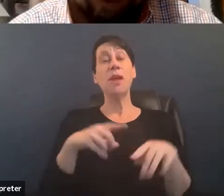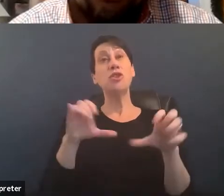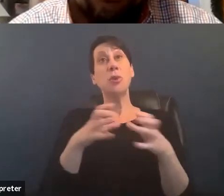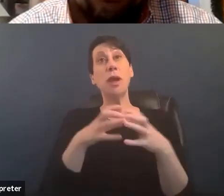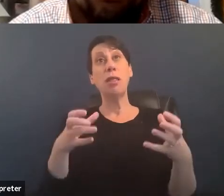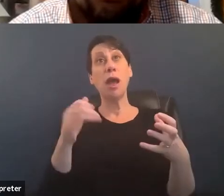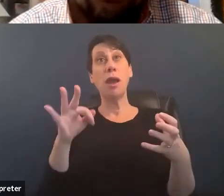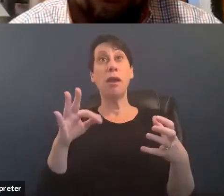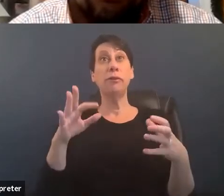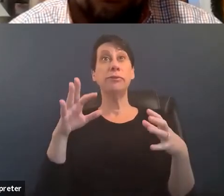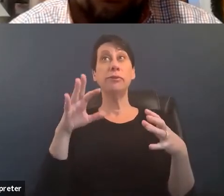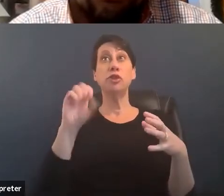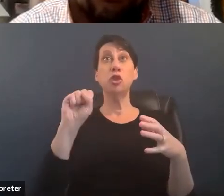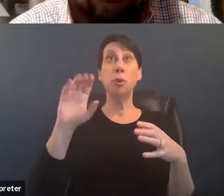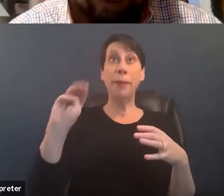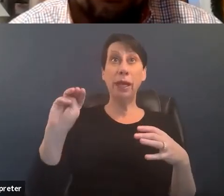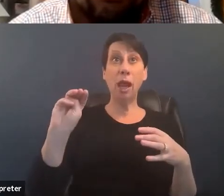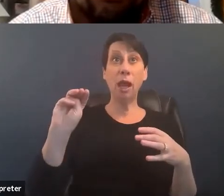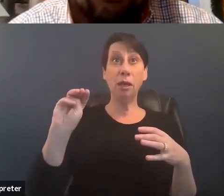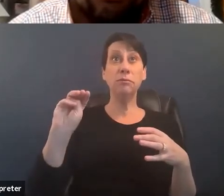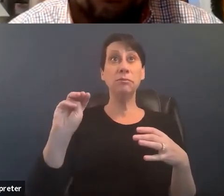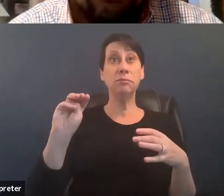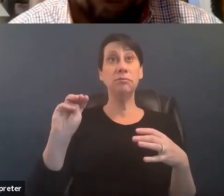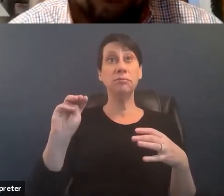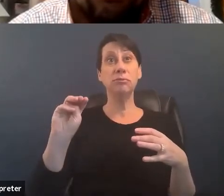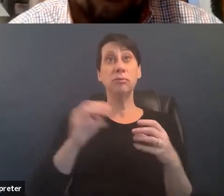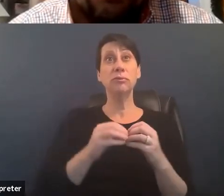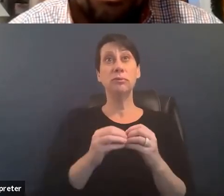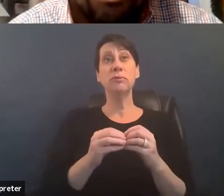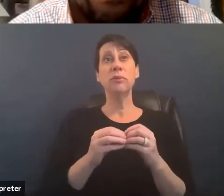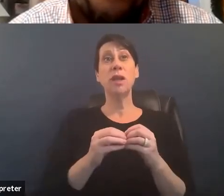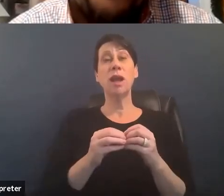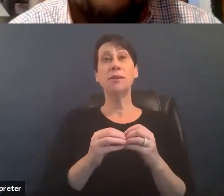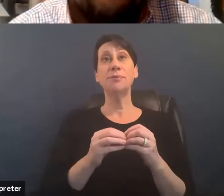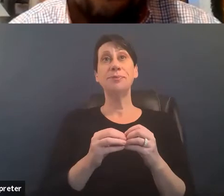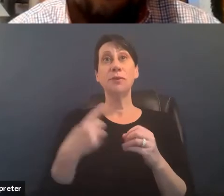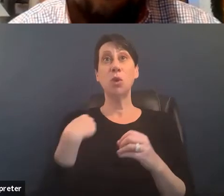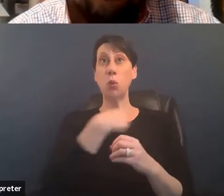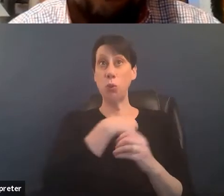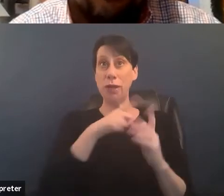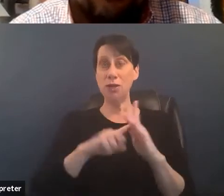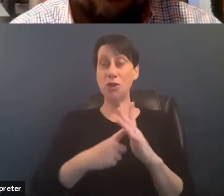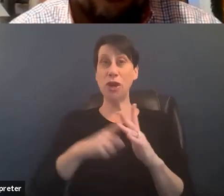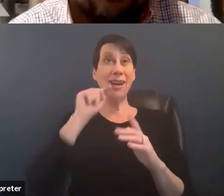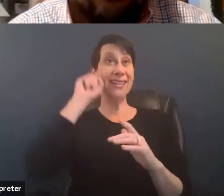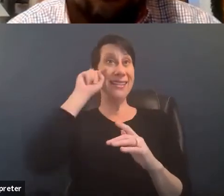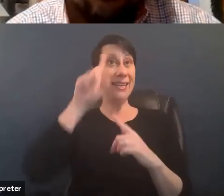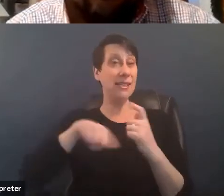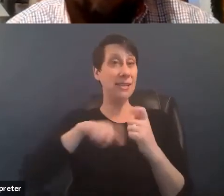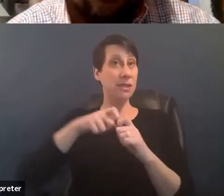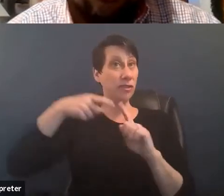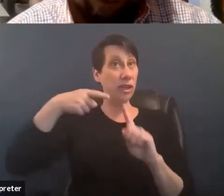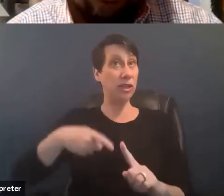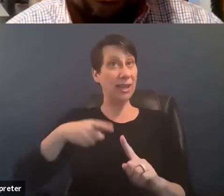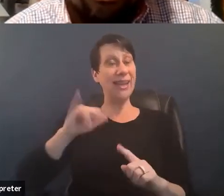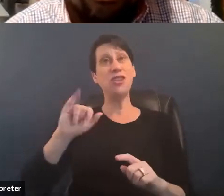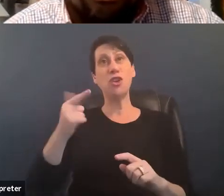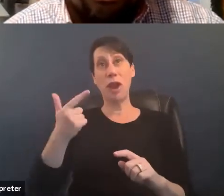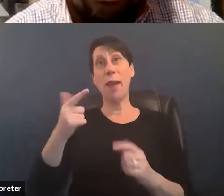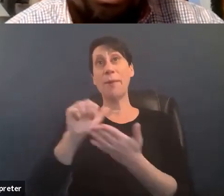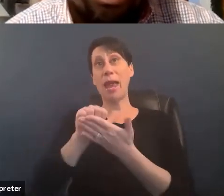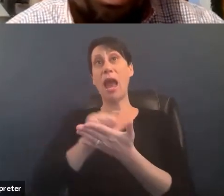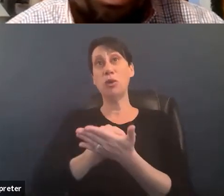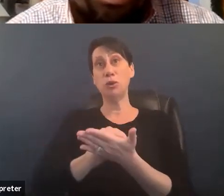social media. During this time, we've started a teen-specific Instagram account